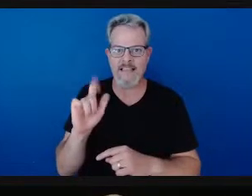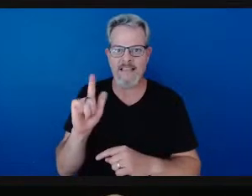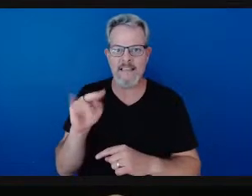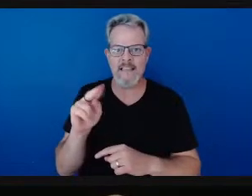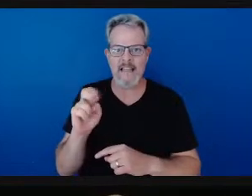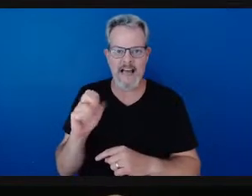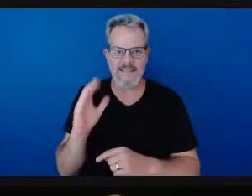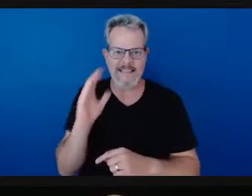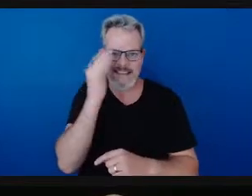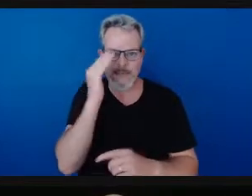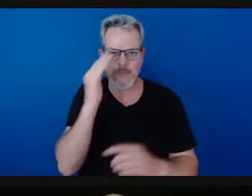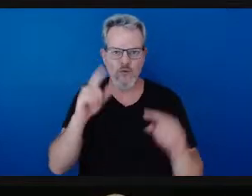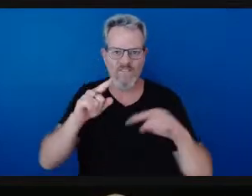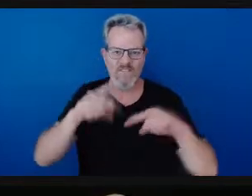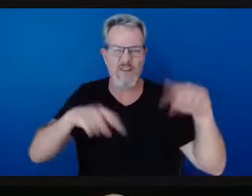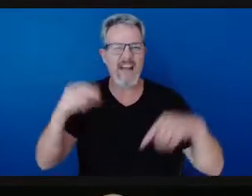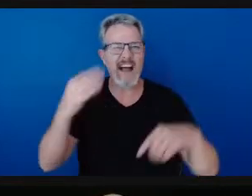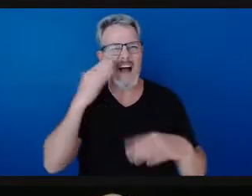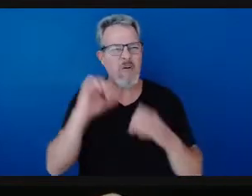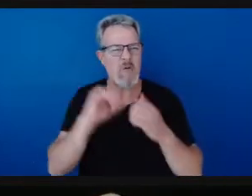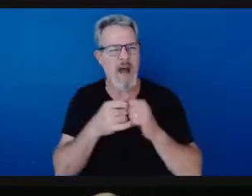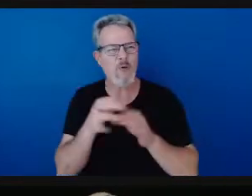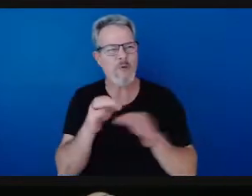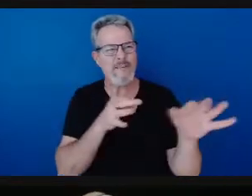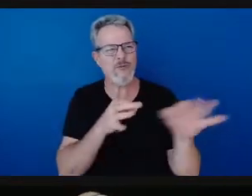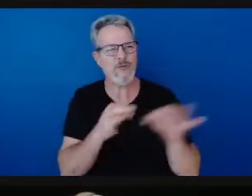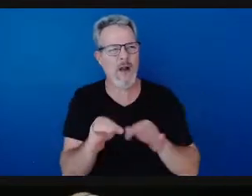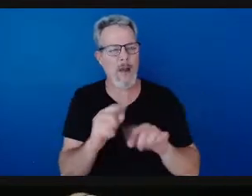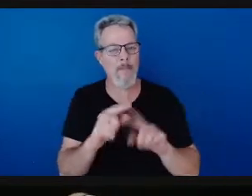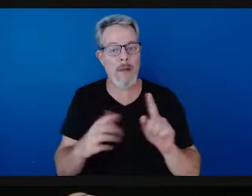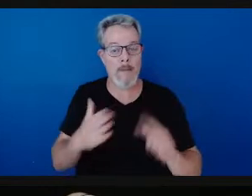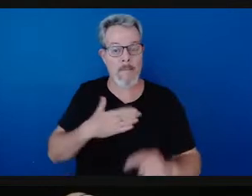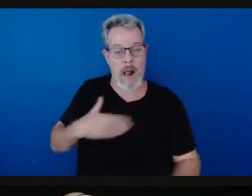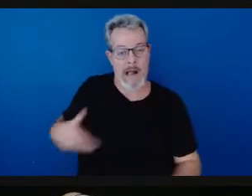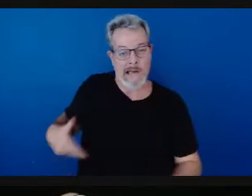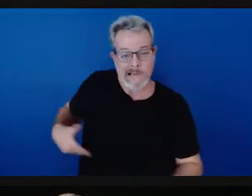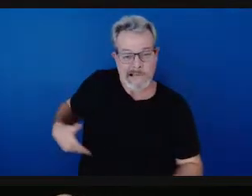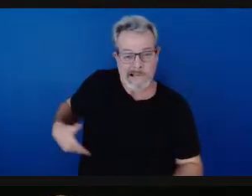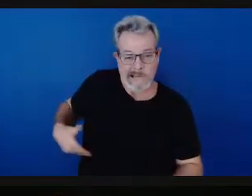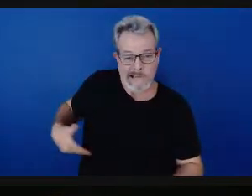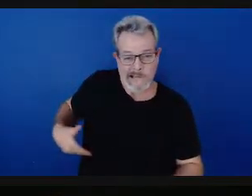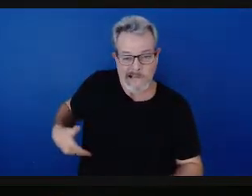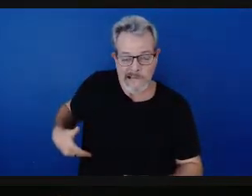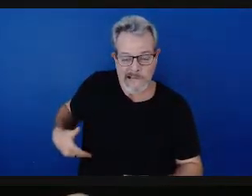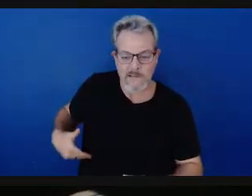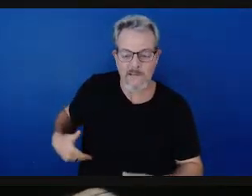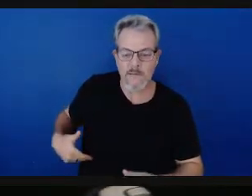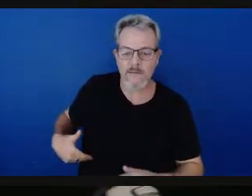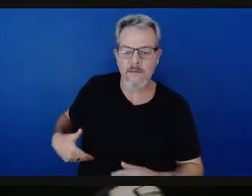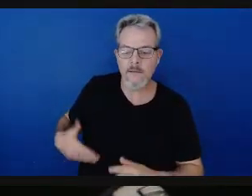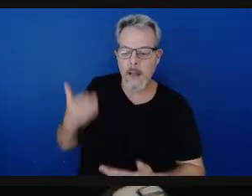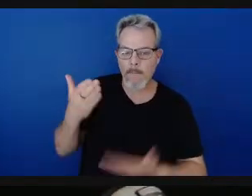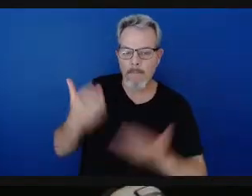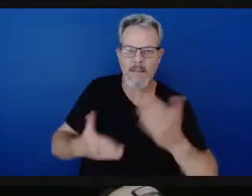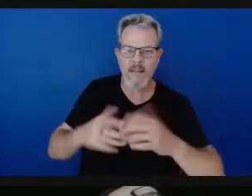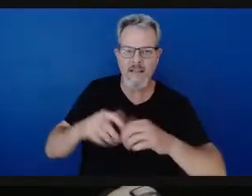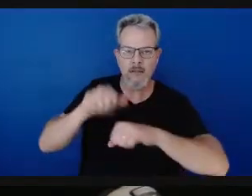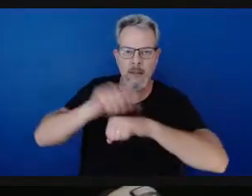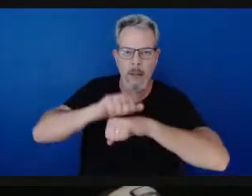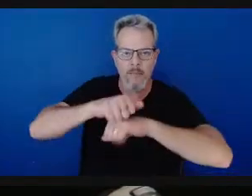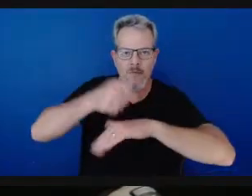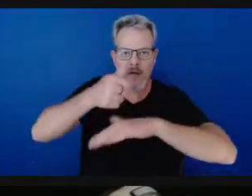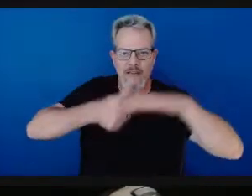to me, I don't know how to describe this, but my intuition says it's something about how the blocks are all separate and it can kind of